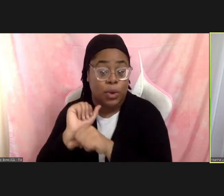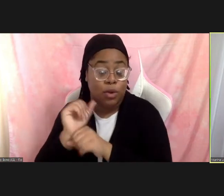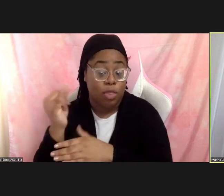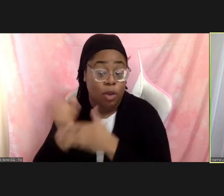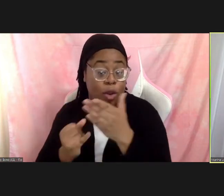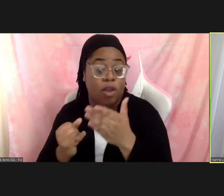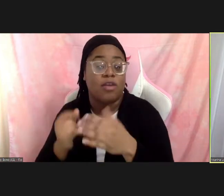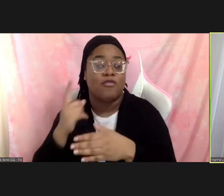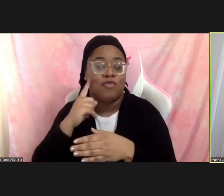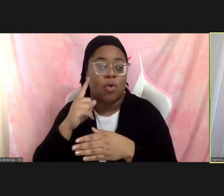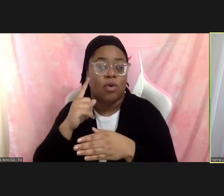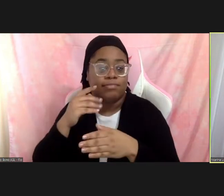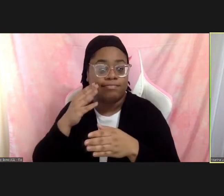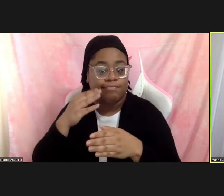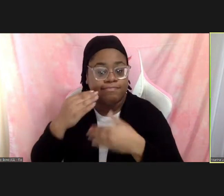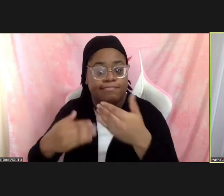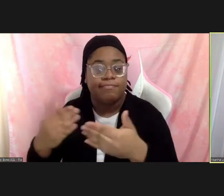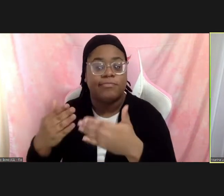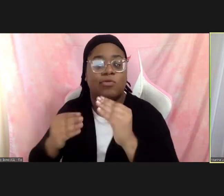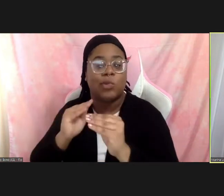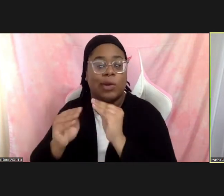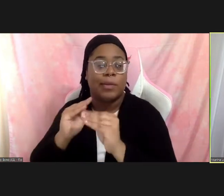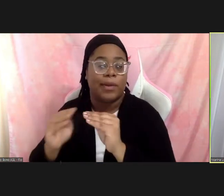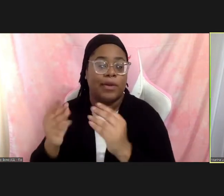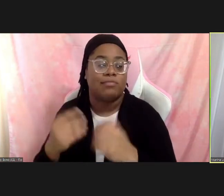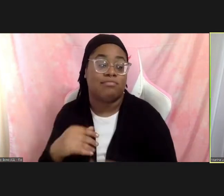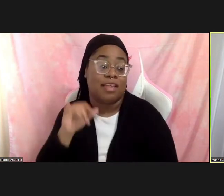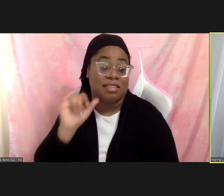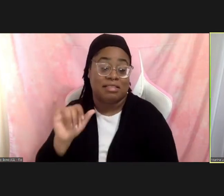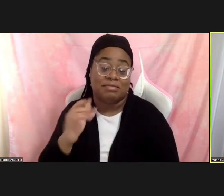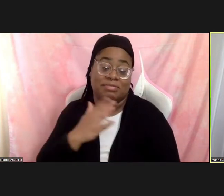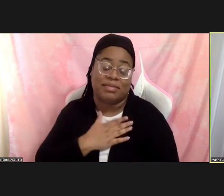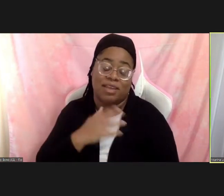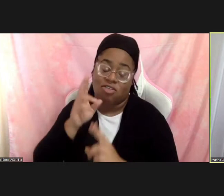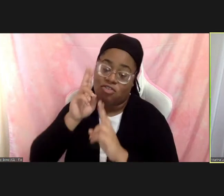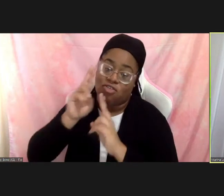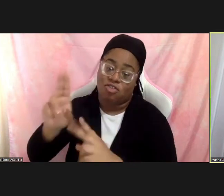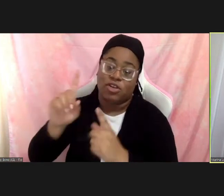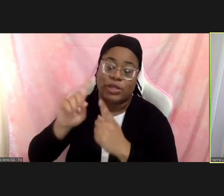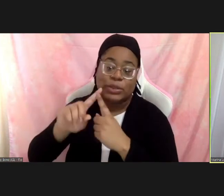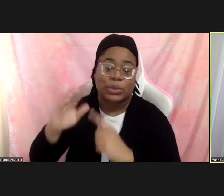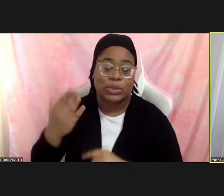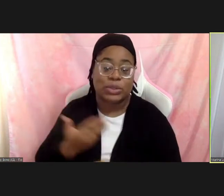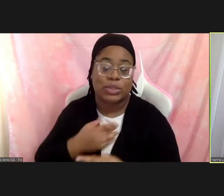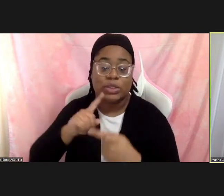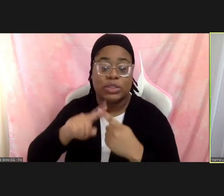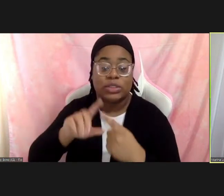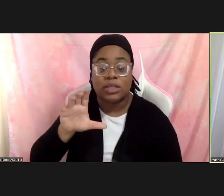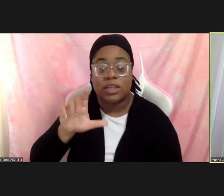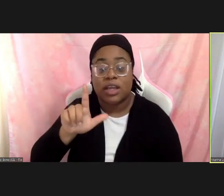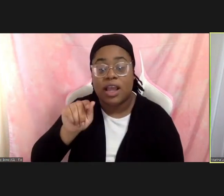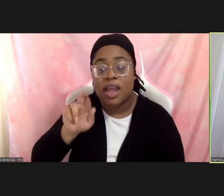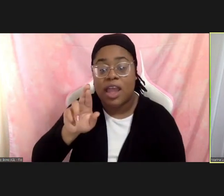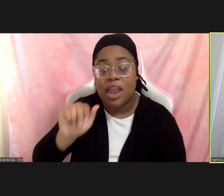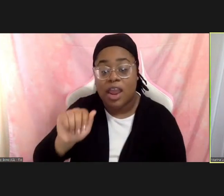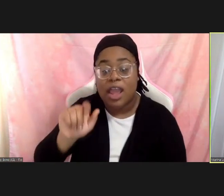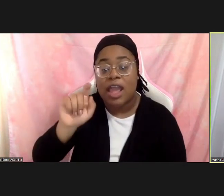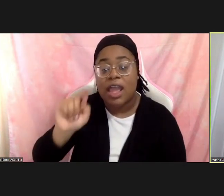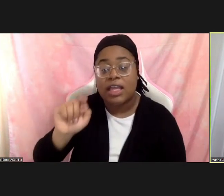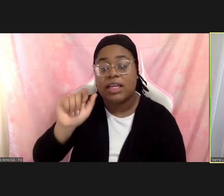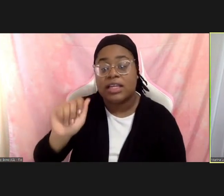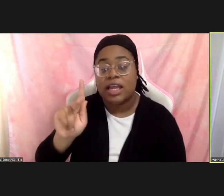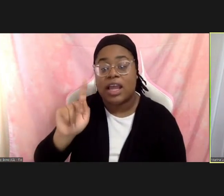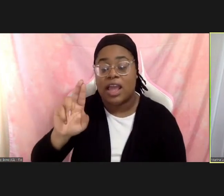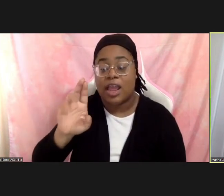of repair. So it is my absolute honor to introduce Clara Takarabe. I first